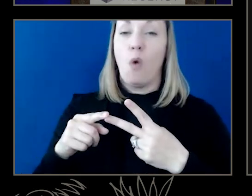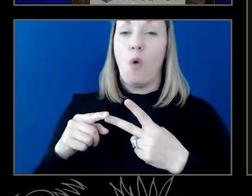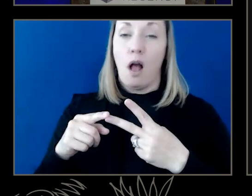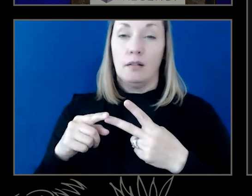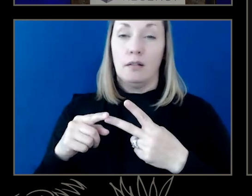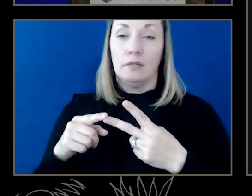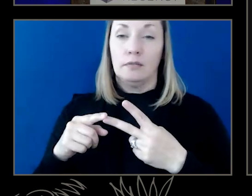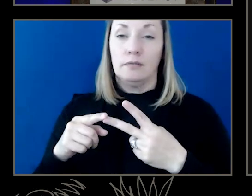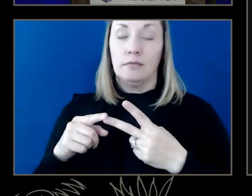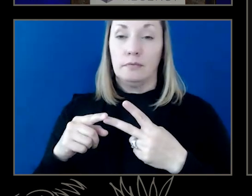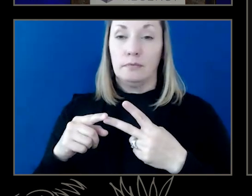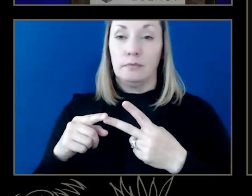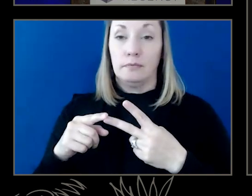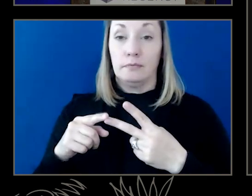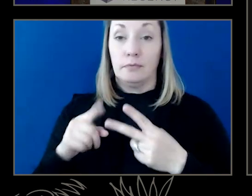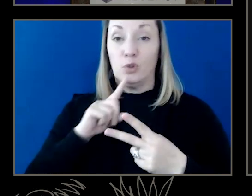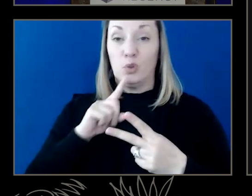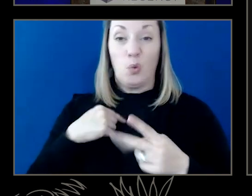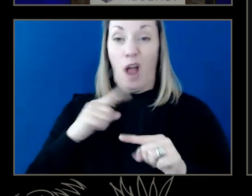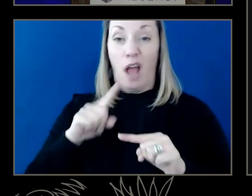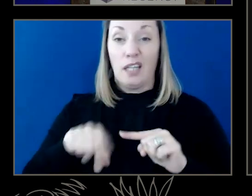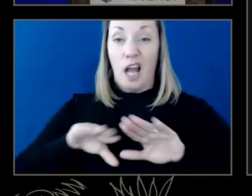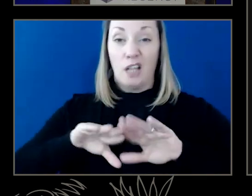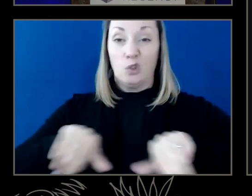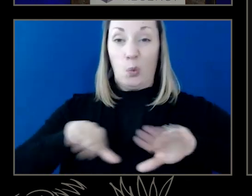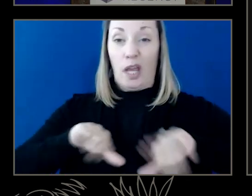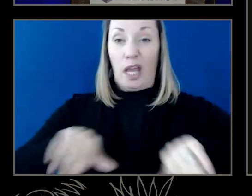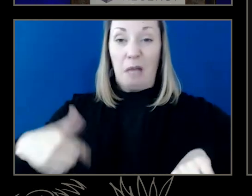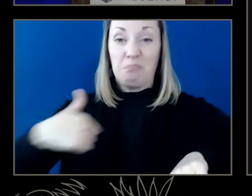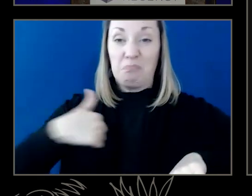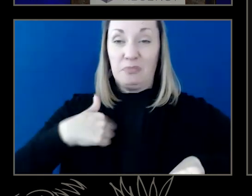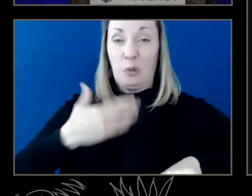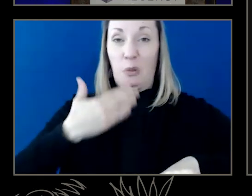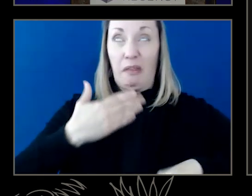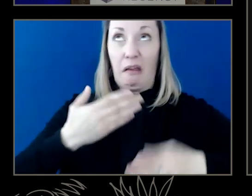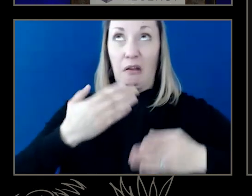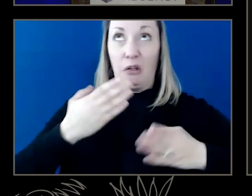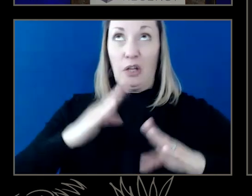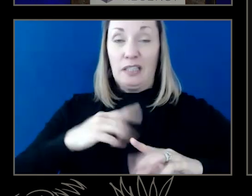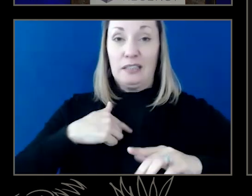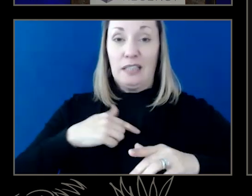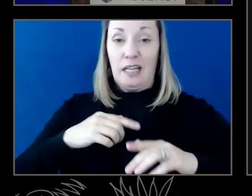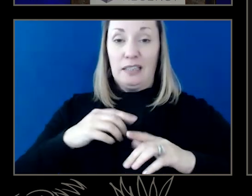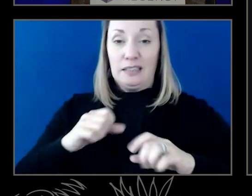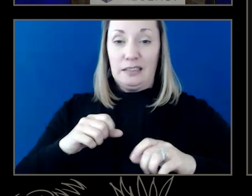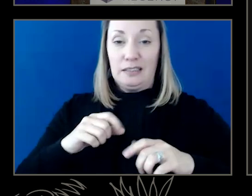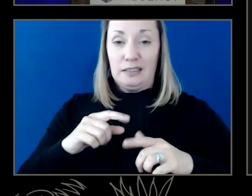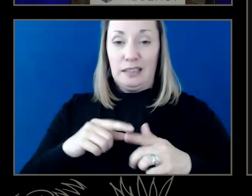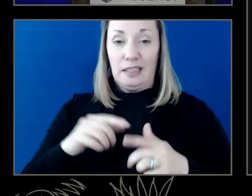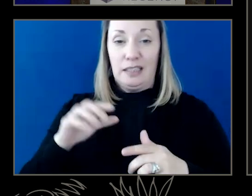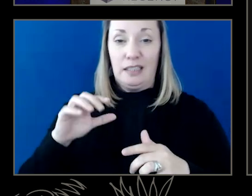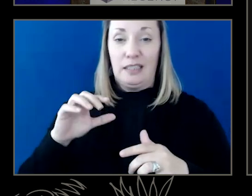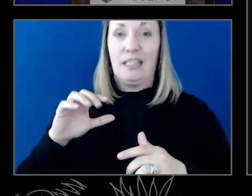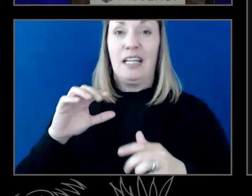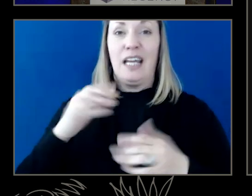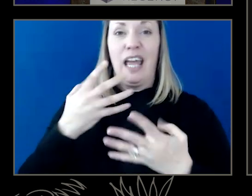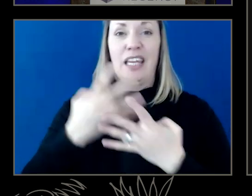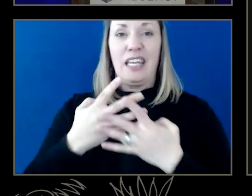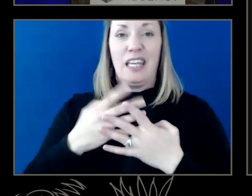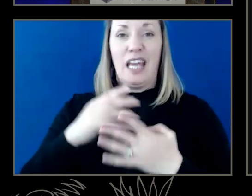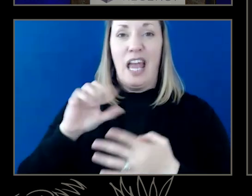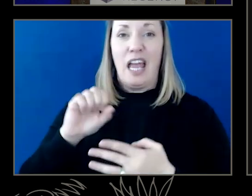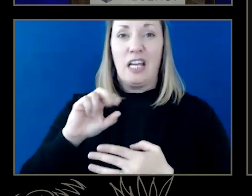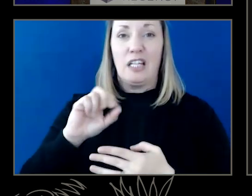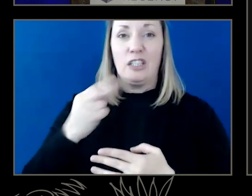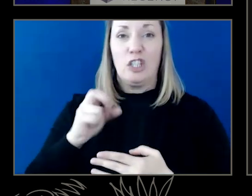actually true that I cannot swim for my life. So thank goodness I did cage shark diving in Hawaii. Otherwise, I couldn't have gotten out of there